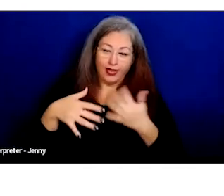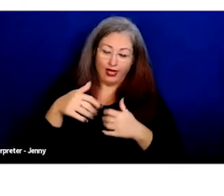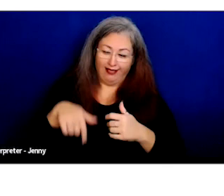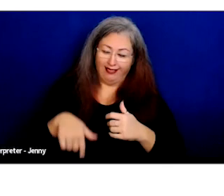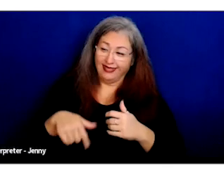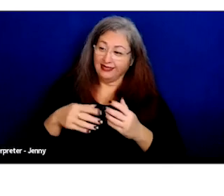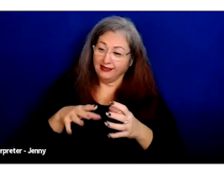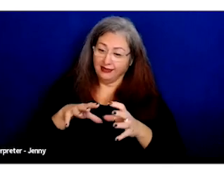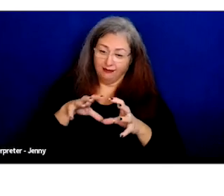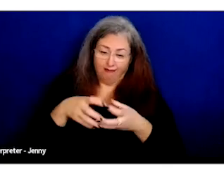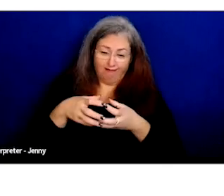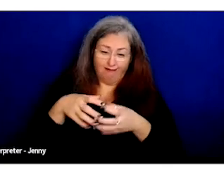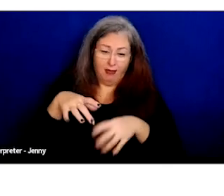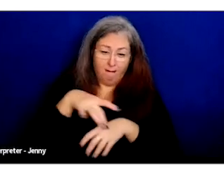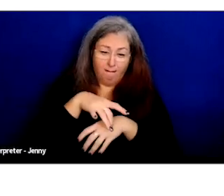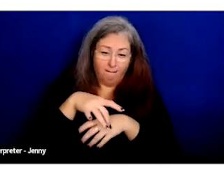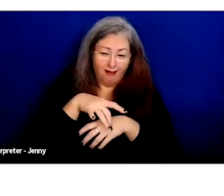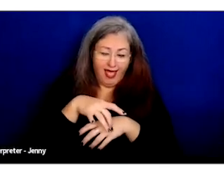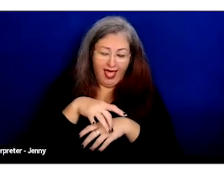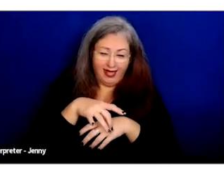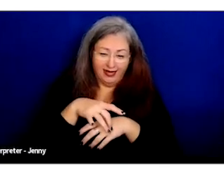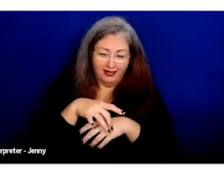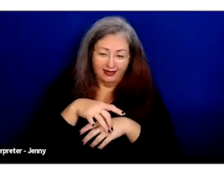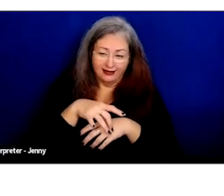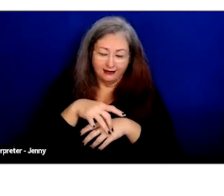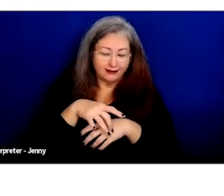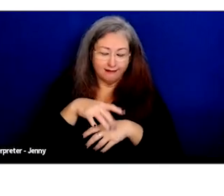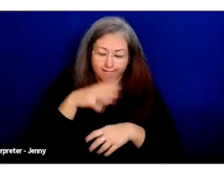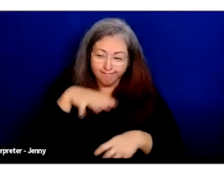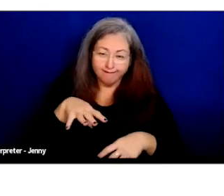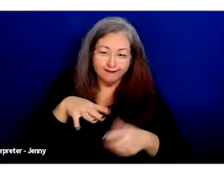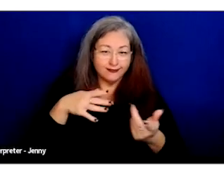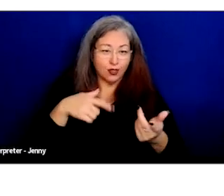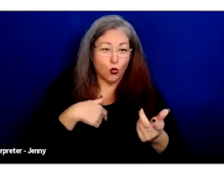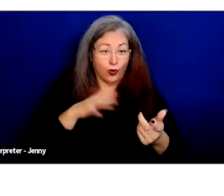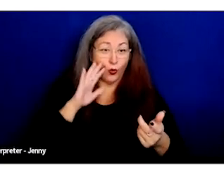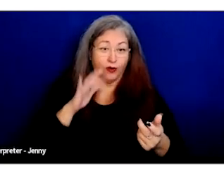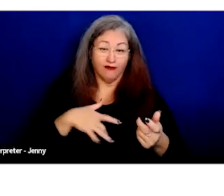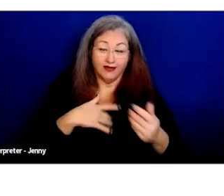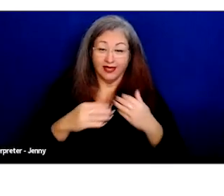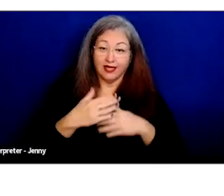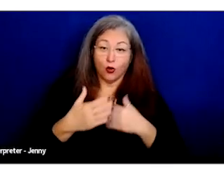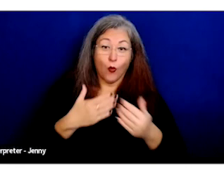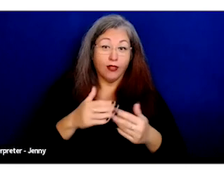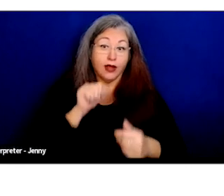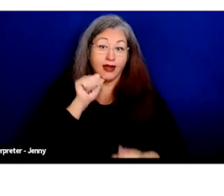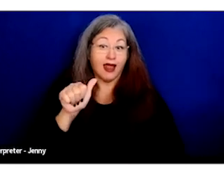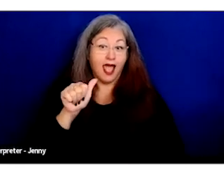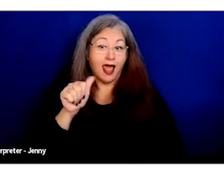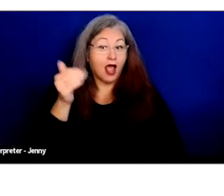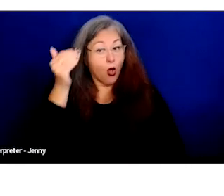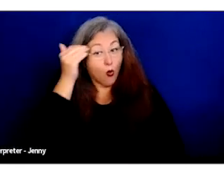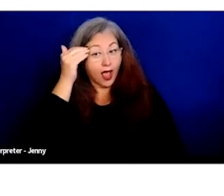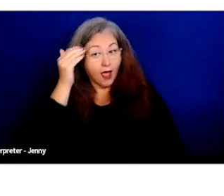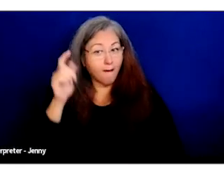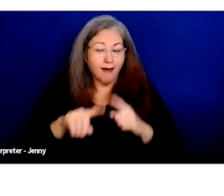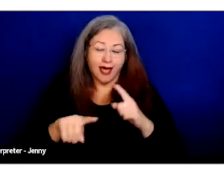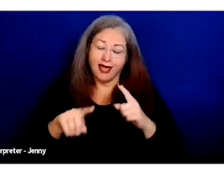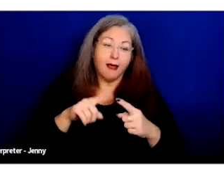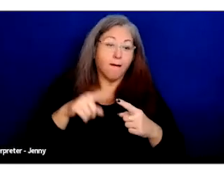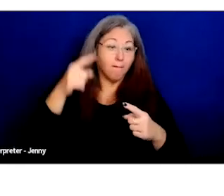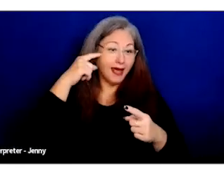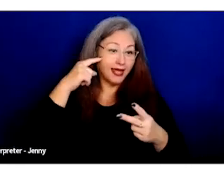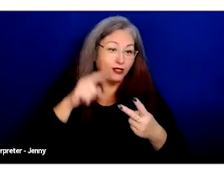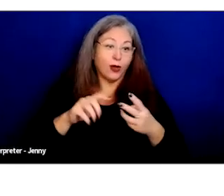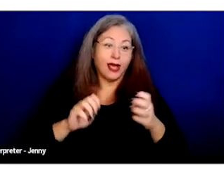planet, we feel that shit. Whether we're aware of it or not, the mental body notices it, the emotional body notices it,